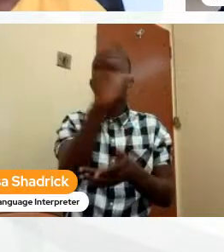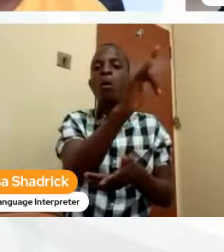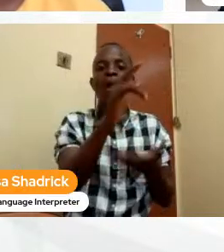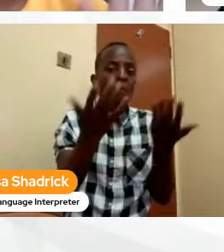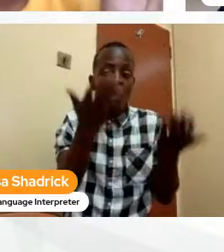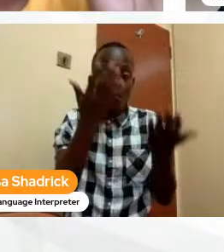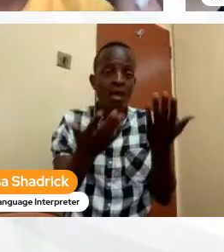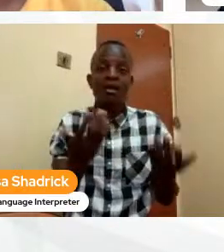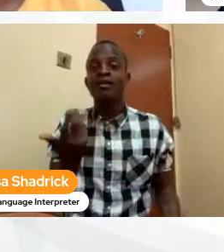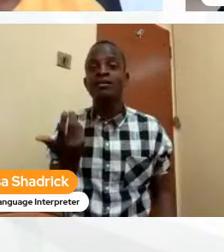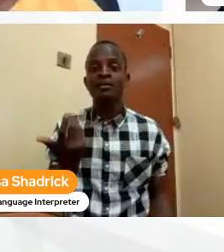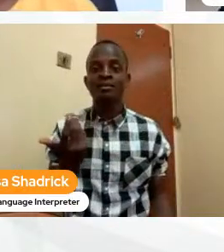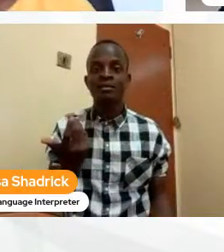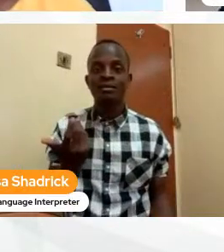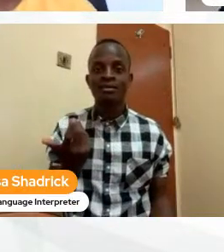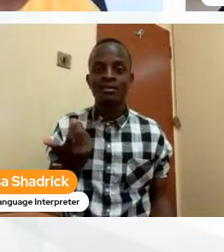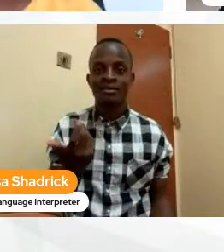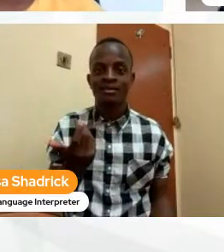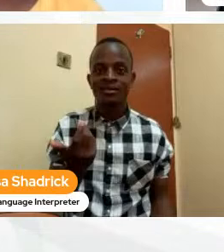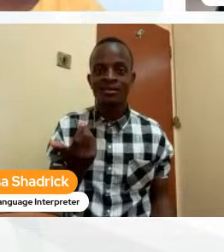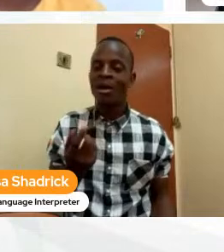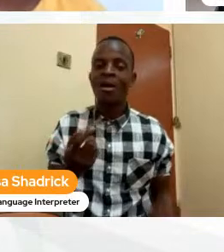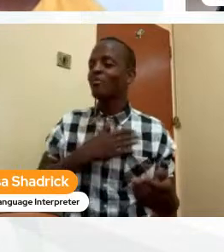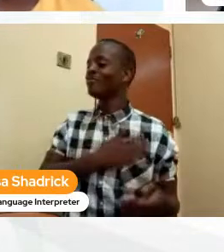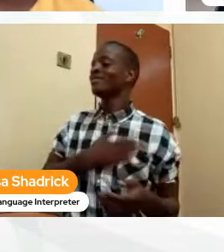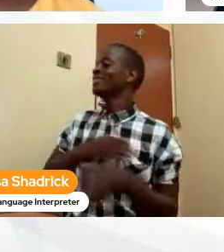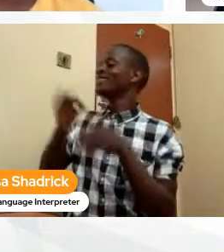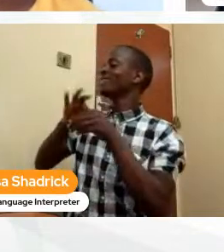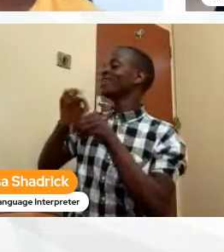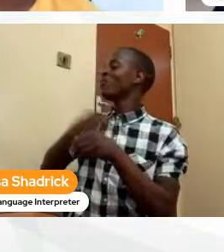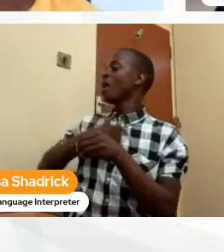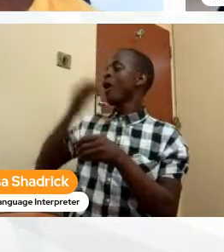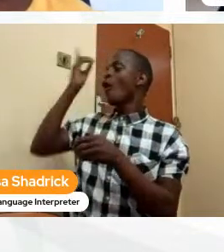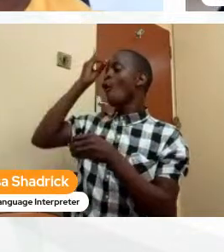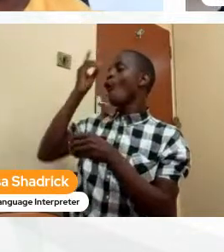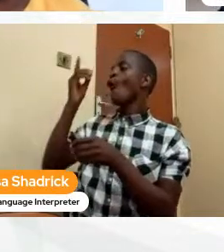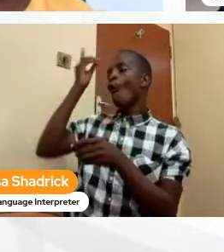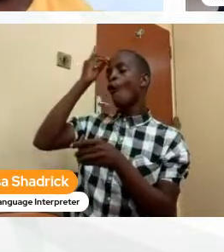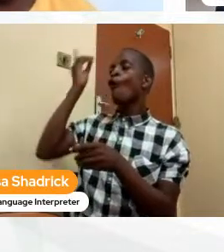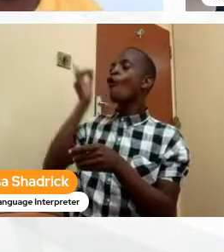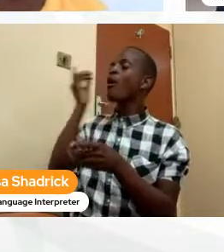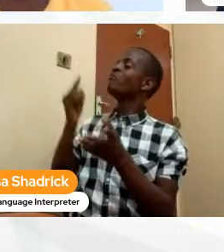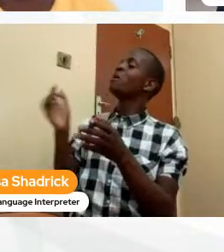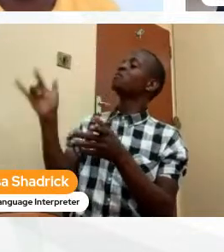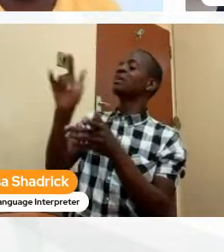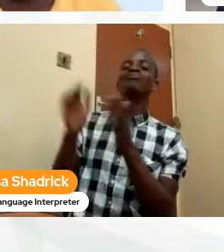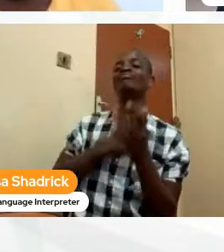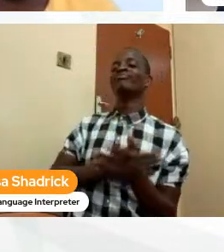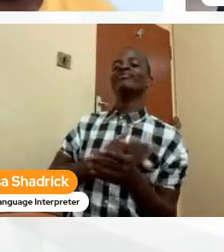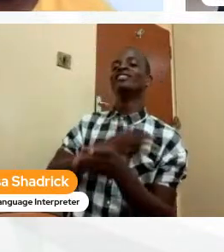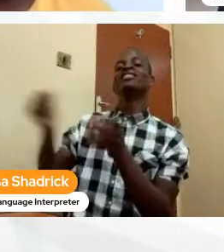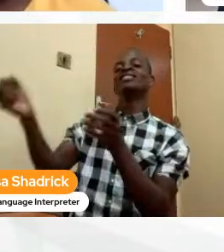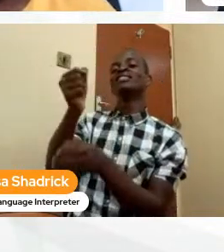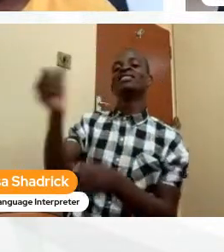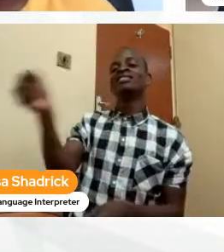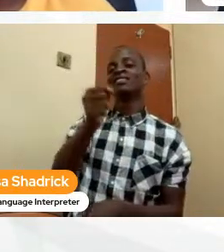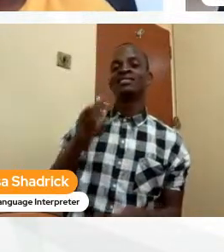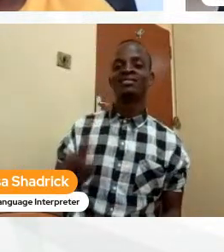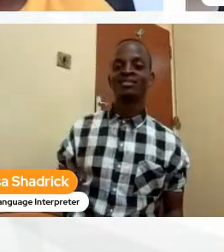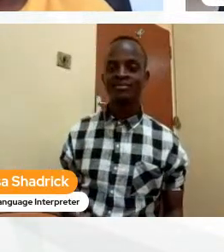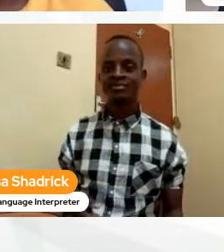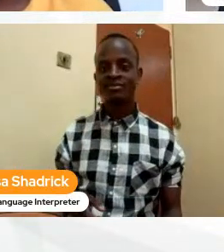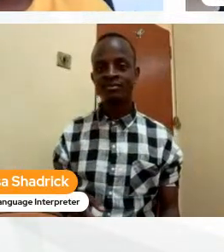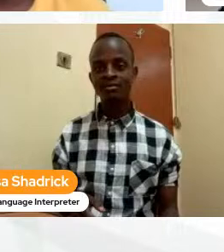Hey, can you Yeah. please nominate me to be healthier? I think I want to go to Dubai. It's not to let We me are bring not my yet career. we are not preempting